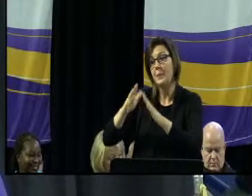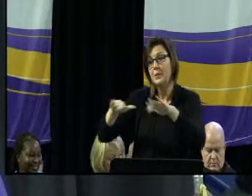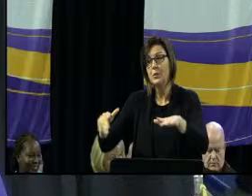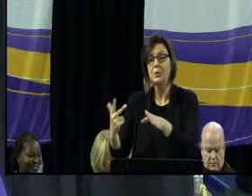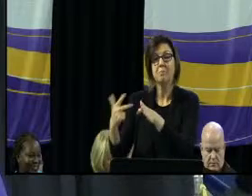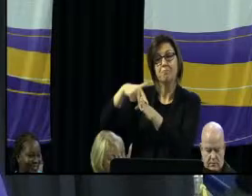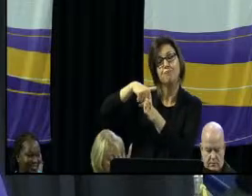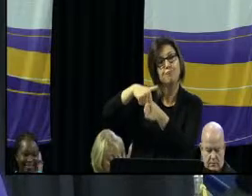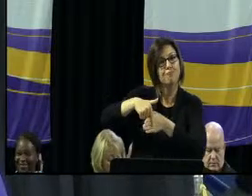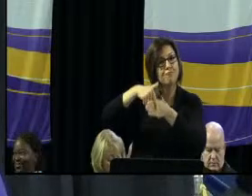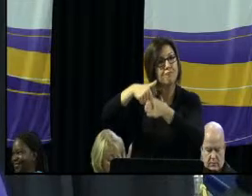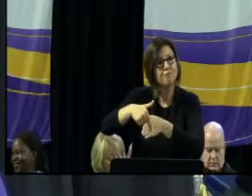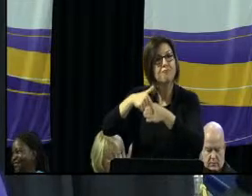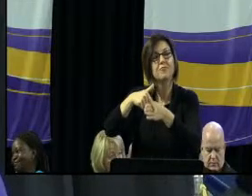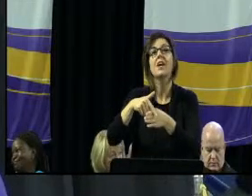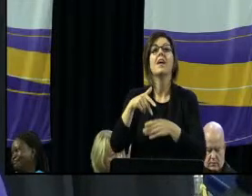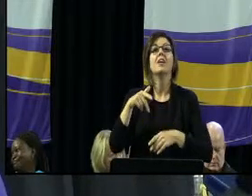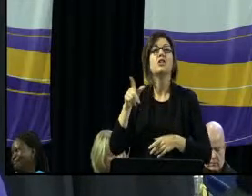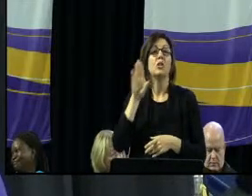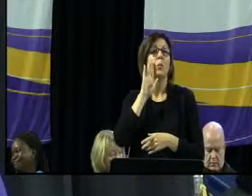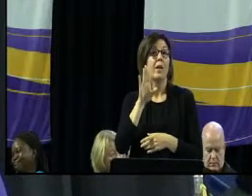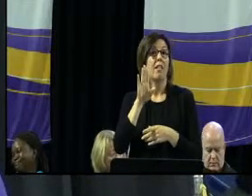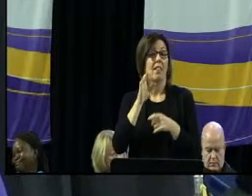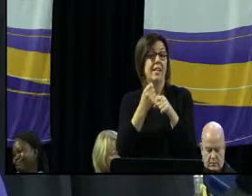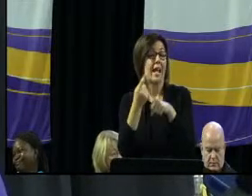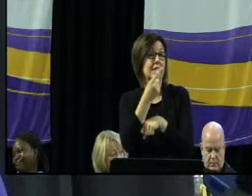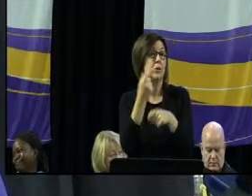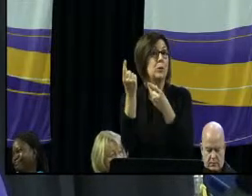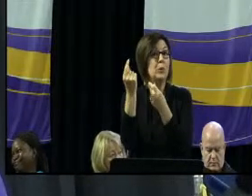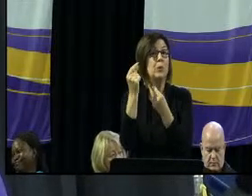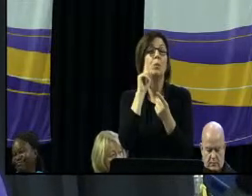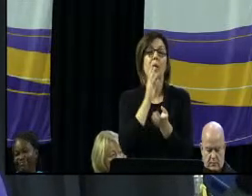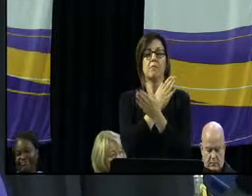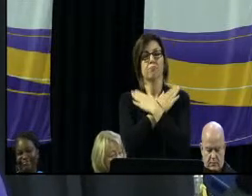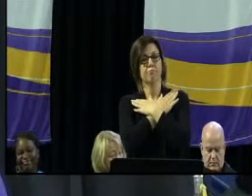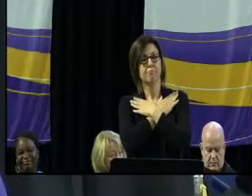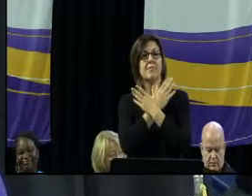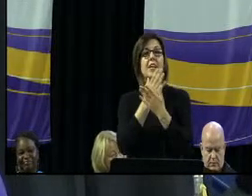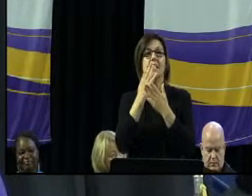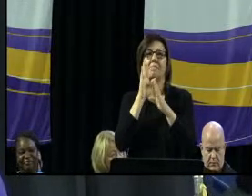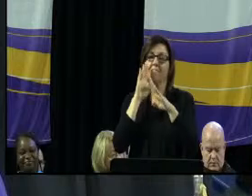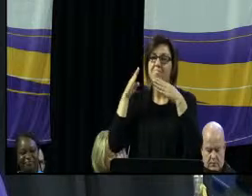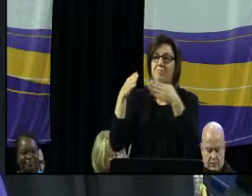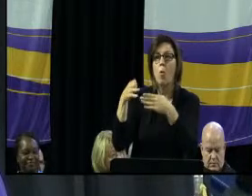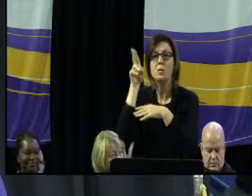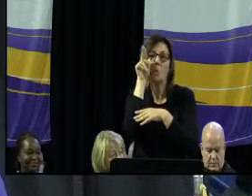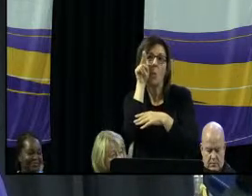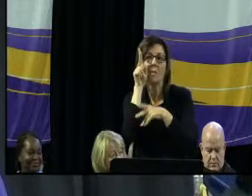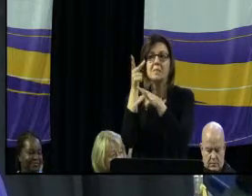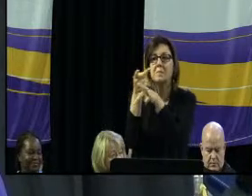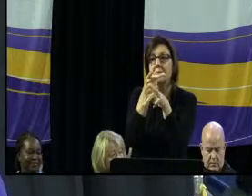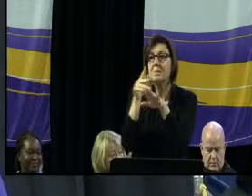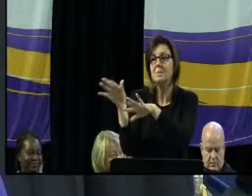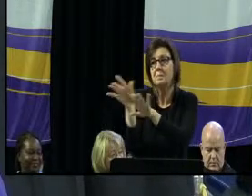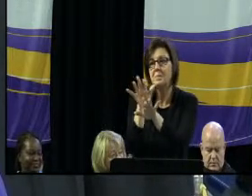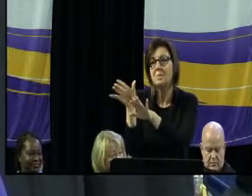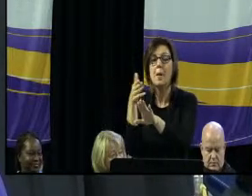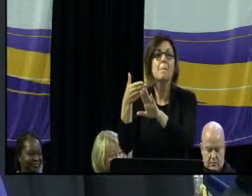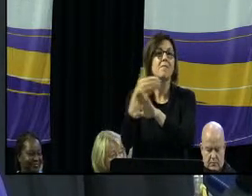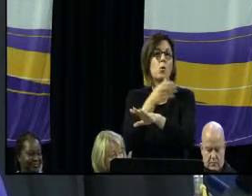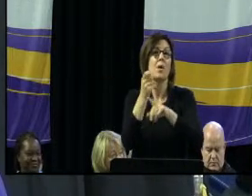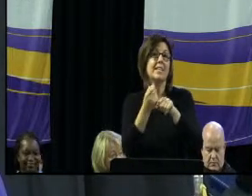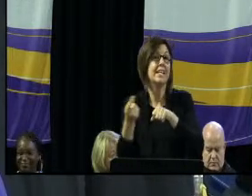Farms. Olivia intends to take a gap year to further pursue her equestrian interests prior to attending college